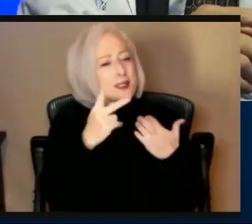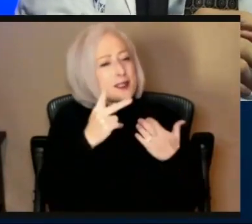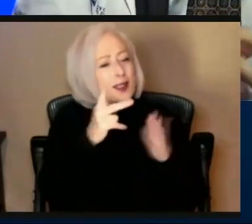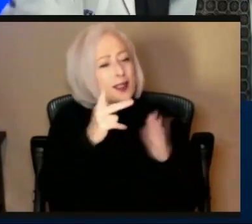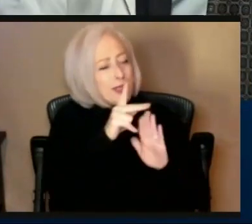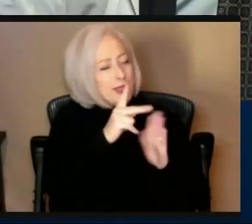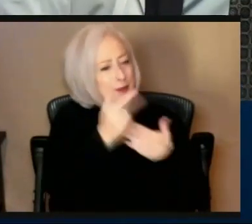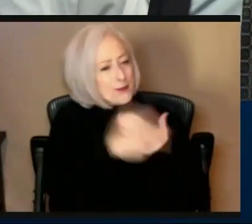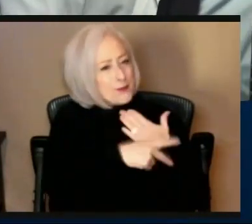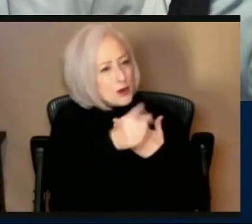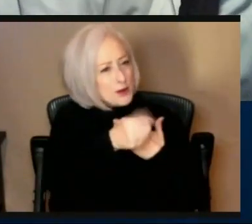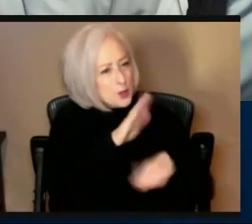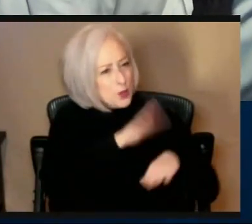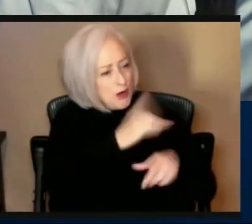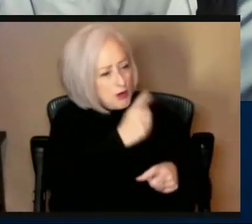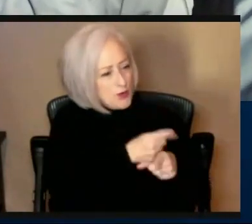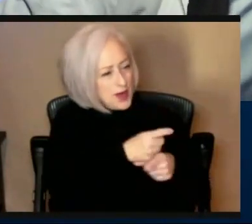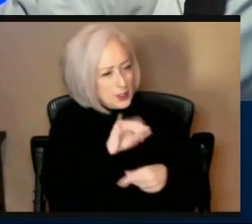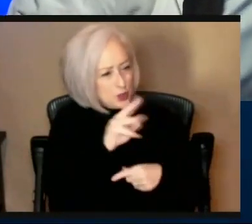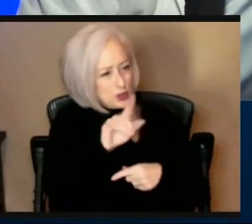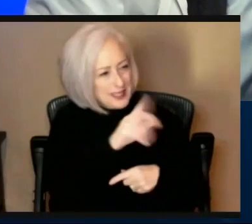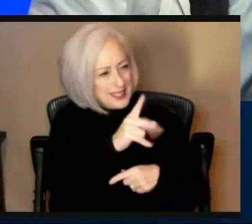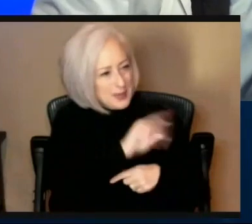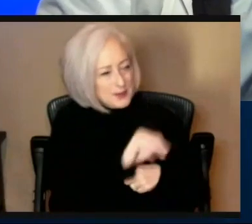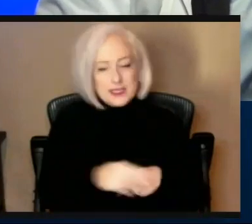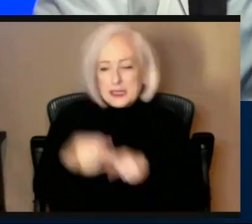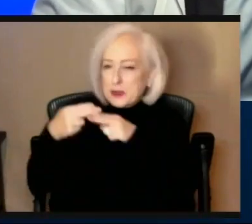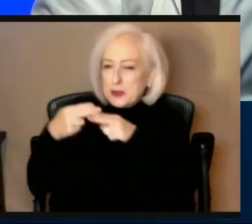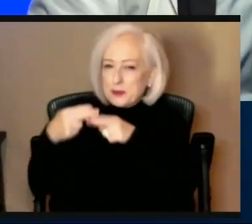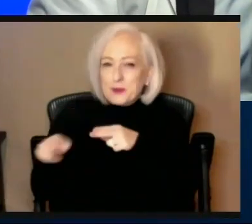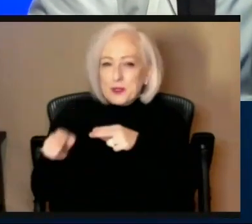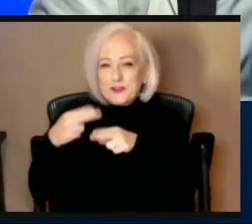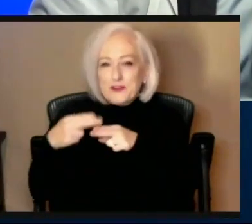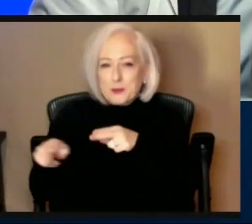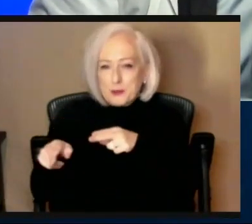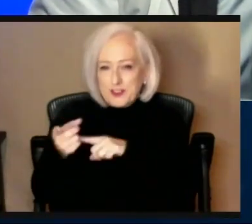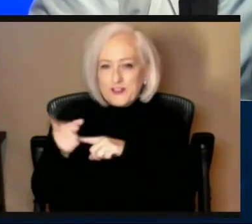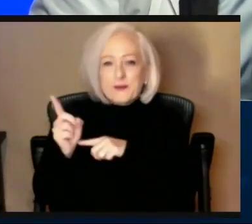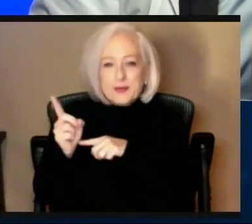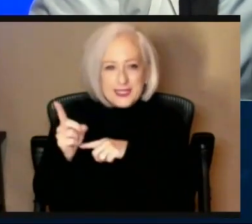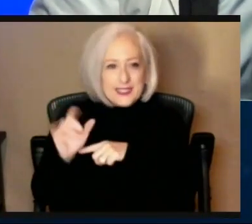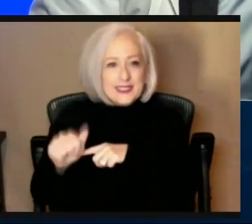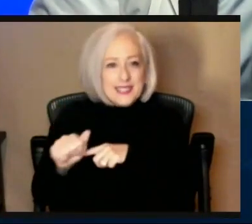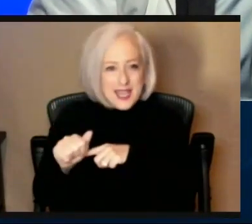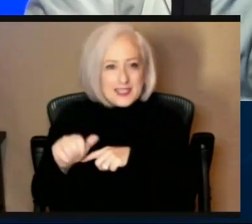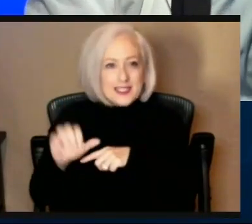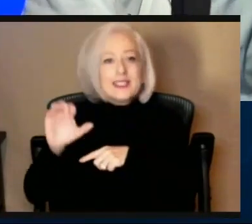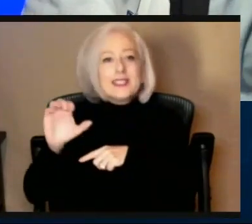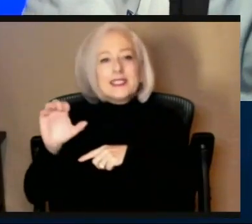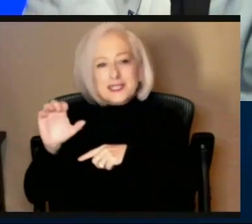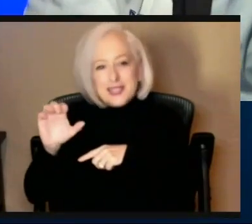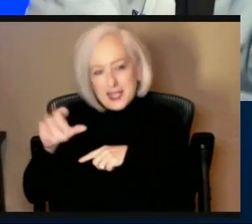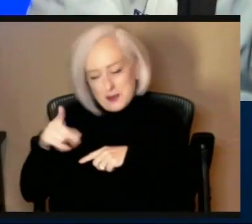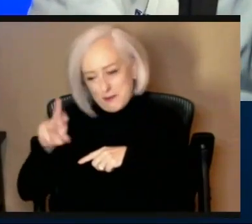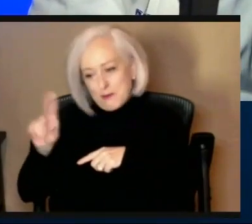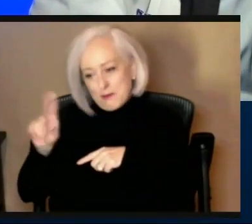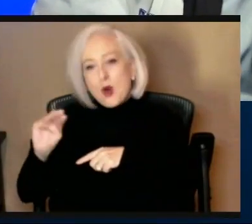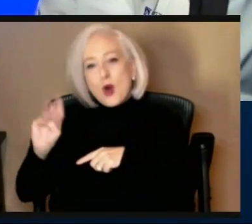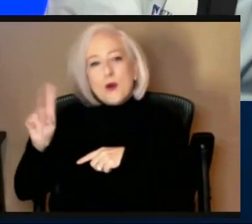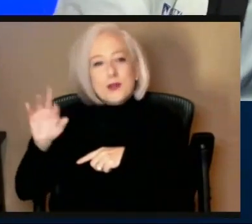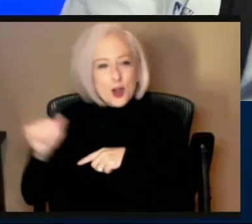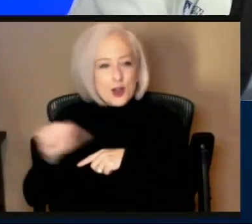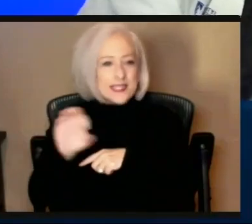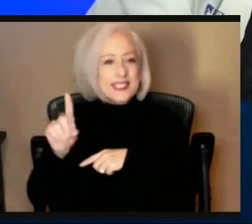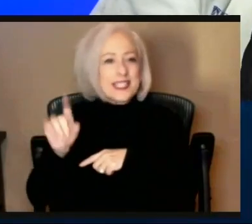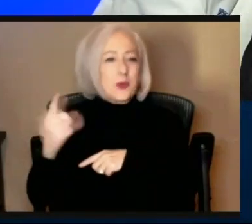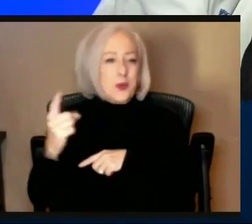pandemic? Weren't you on Jimmy Kimmel Live? For a very brief moment? Yeah, okay, I was sandwiched between Stevie Wonder and Paul McCartney. Well, that's a pretty good company. But I think that's important